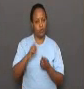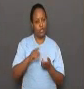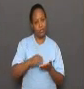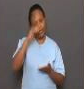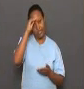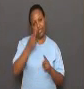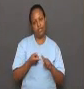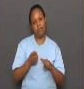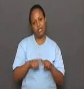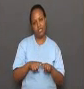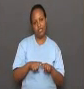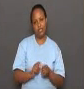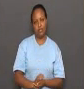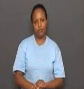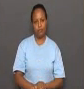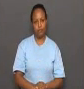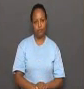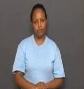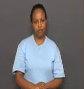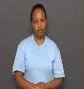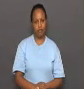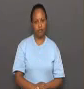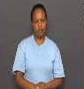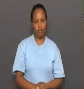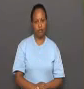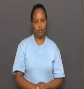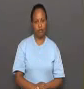Let's get back to our lesson.